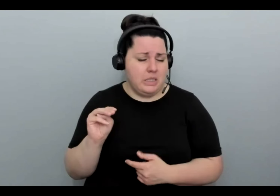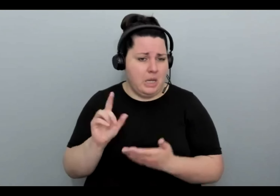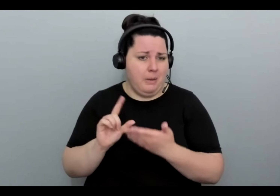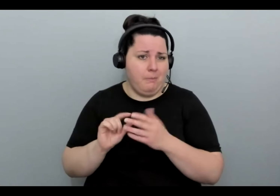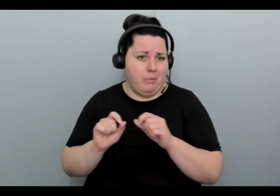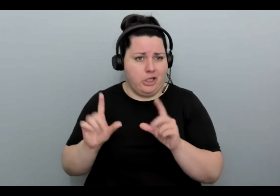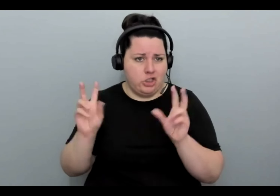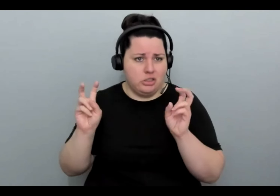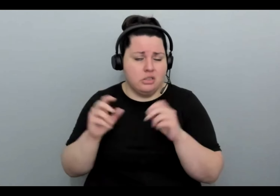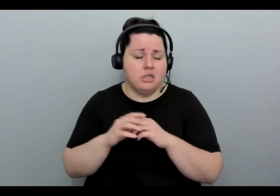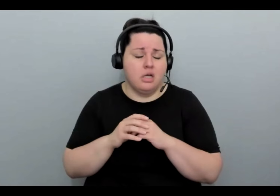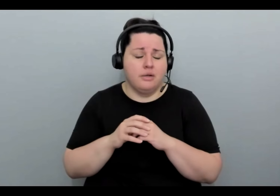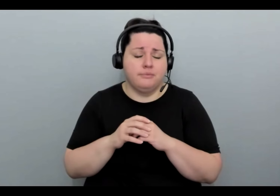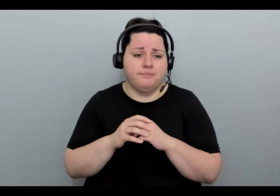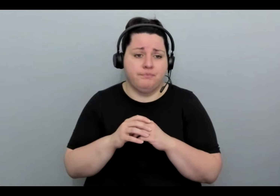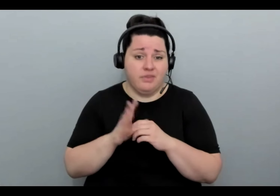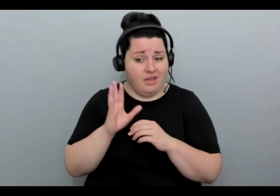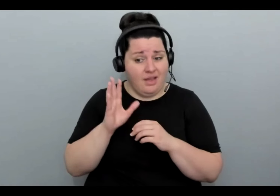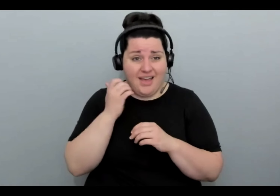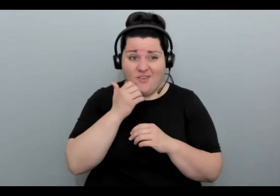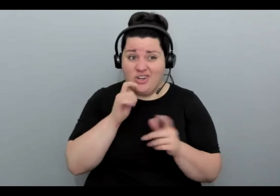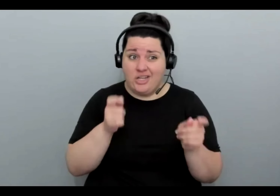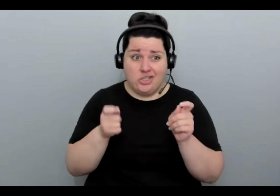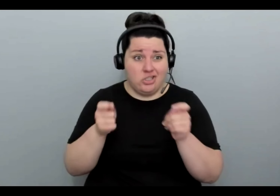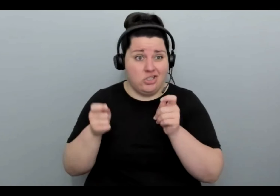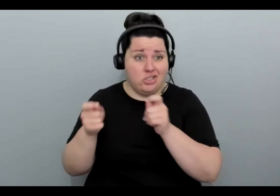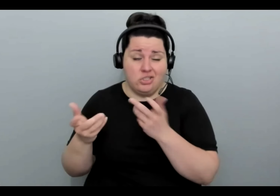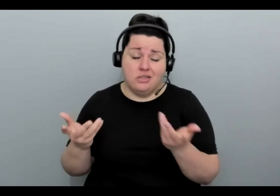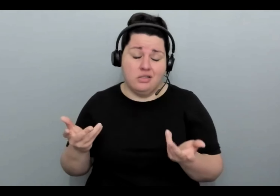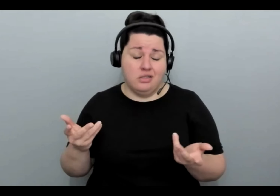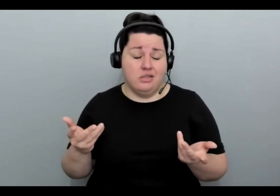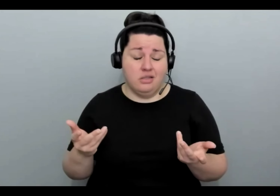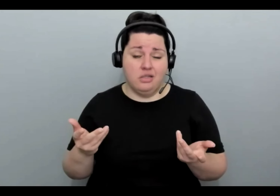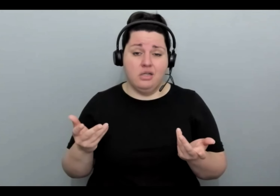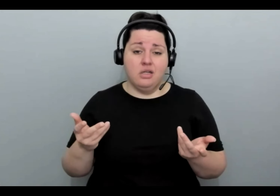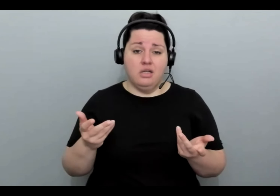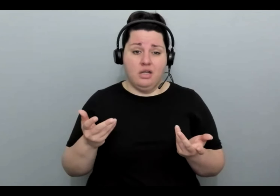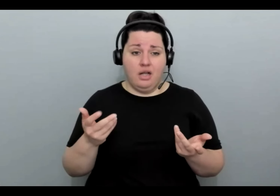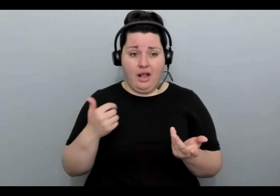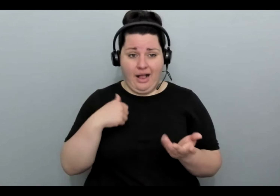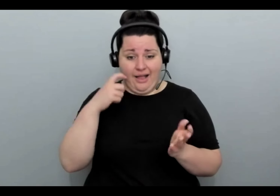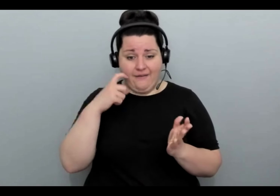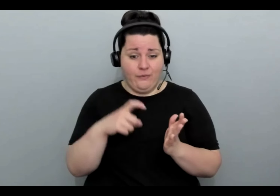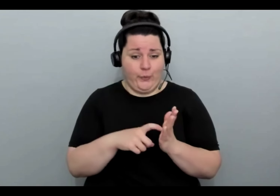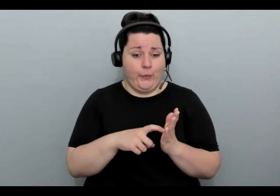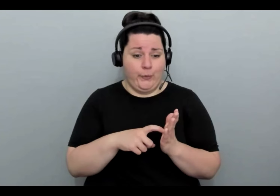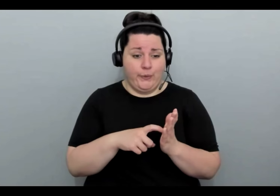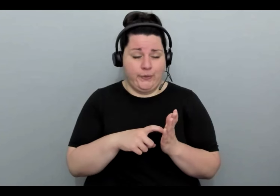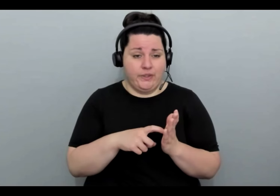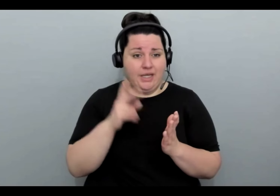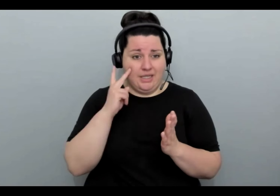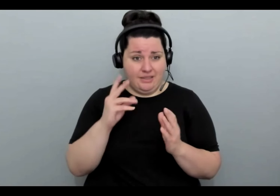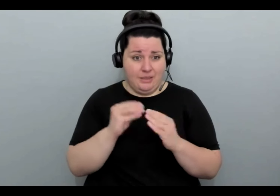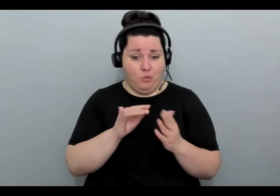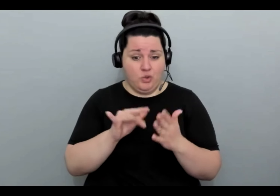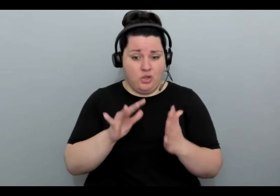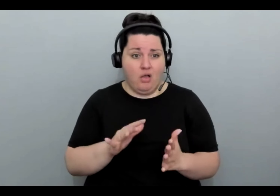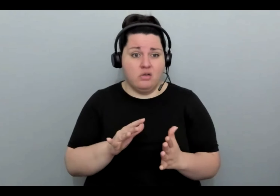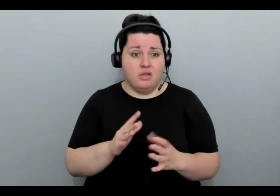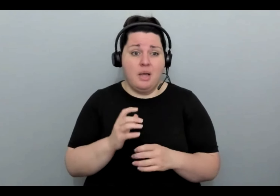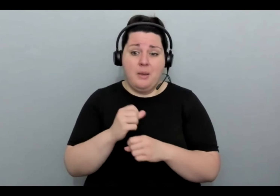publications. That's changing every day. And one of the things that I've noticed is I'm starting to see a lot more scholars who are creating their